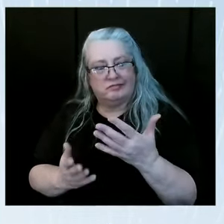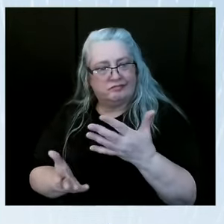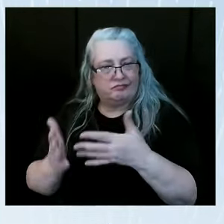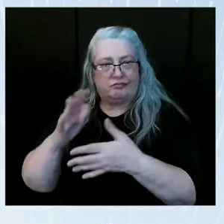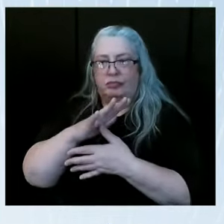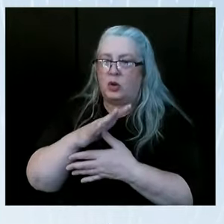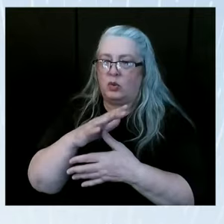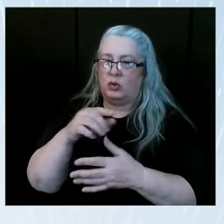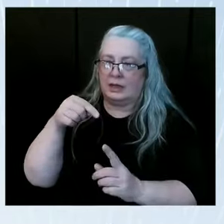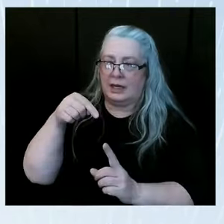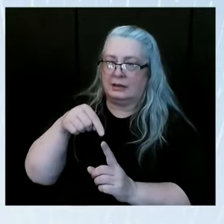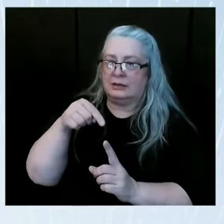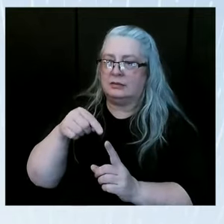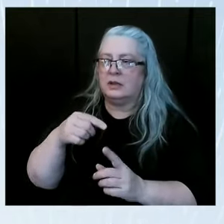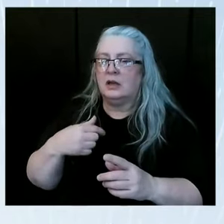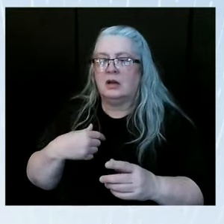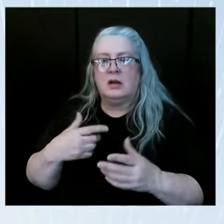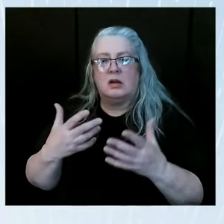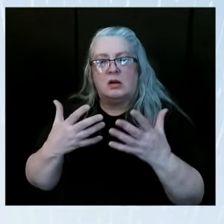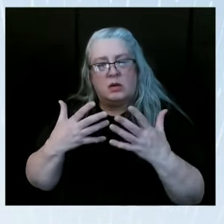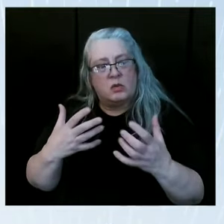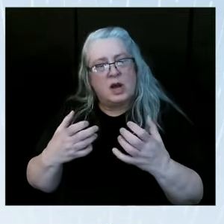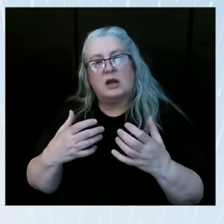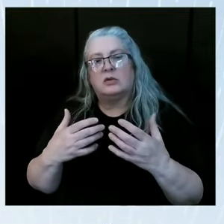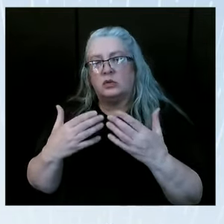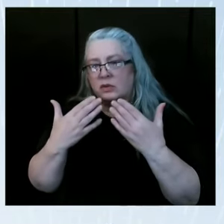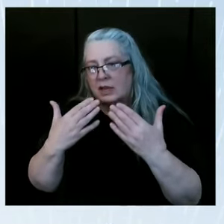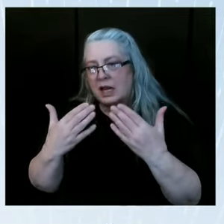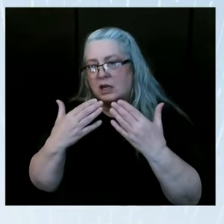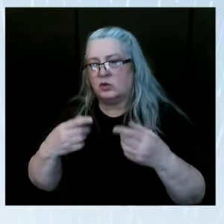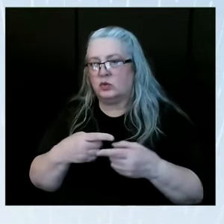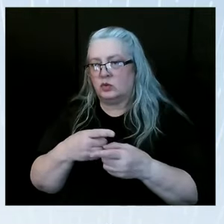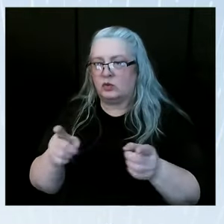requests fulfilled in trafficking area and beyond, for that matter.